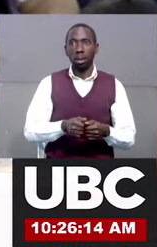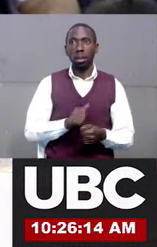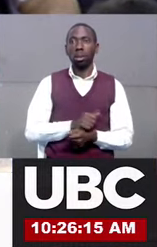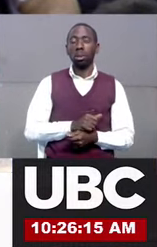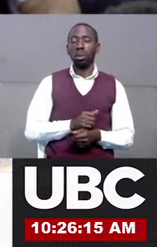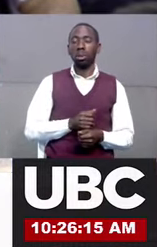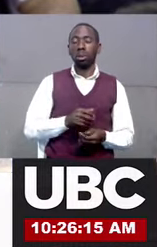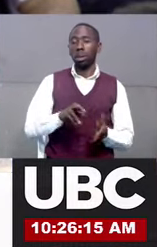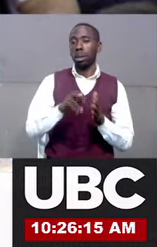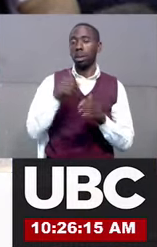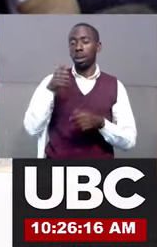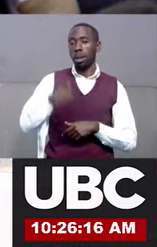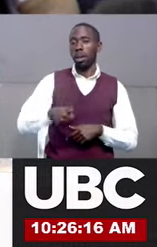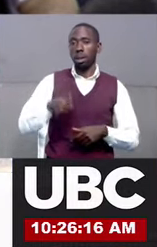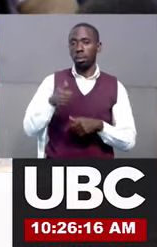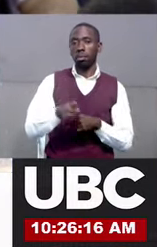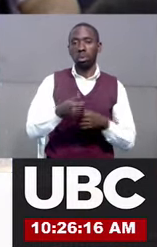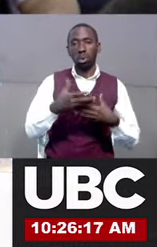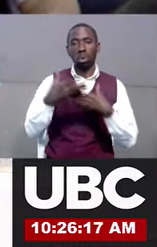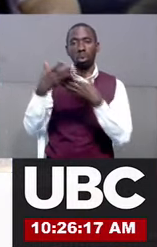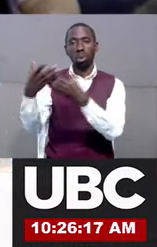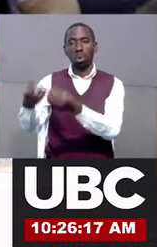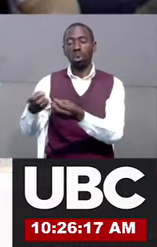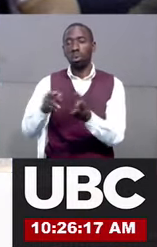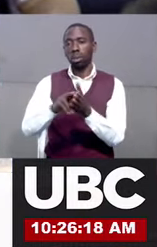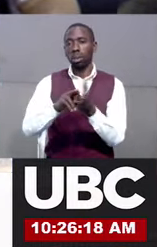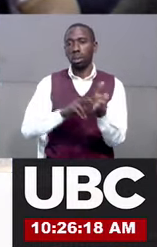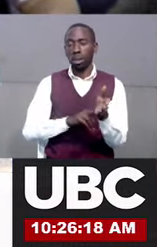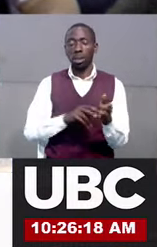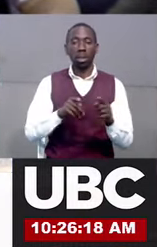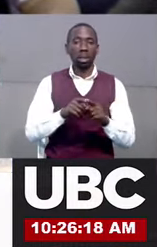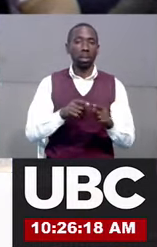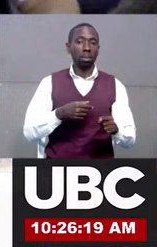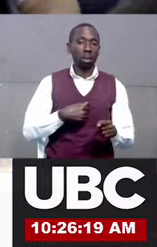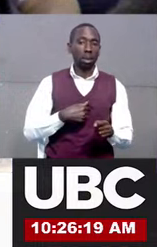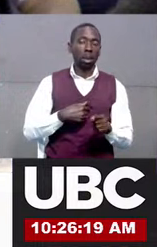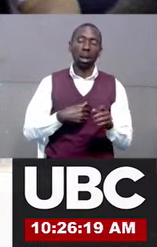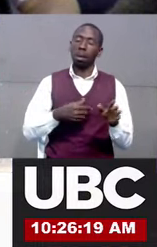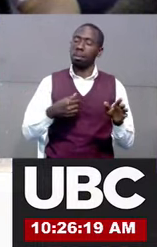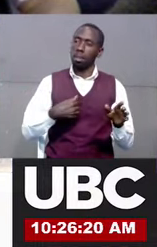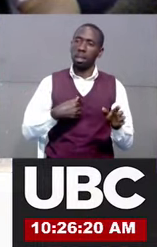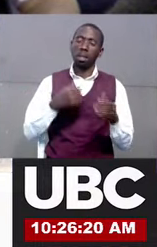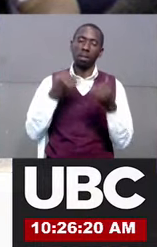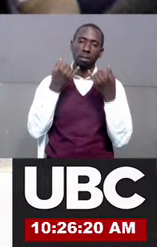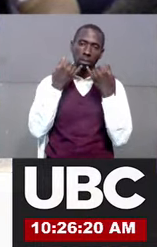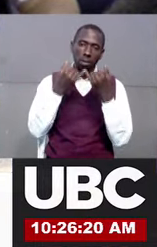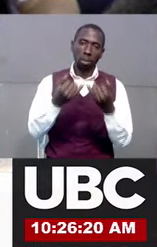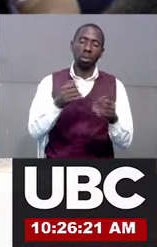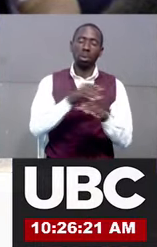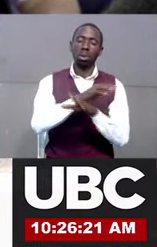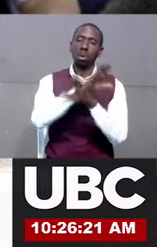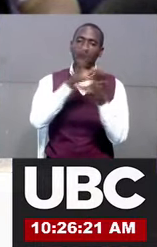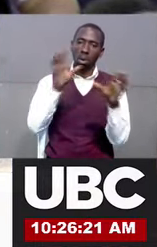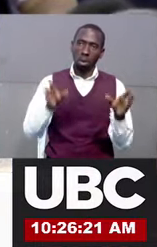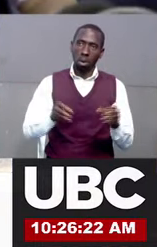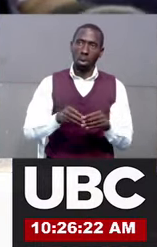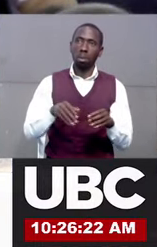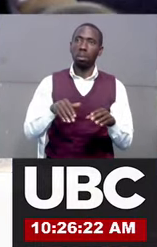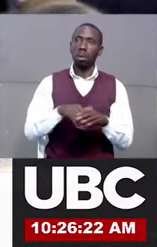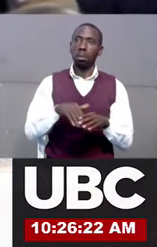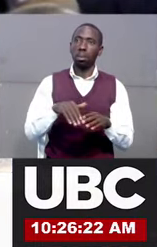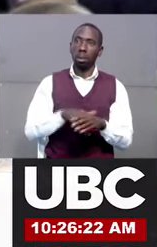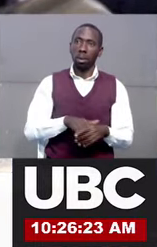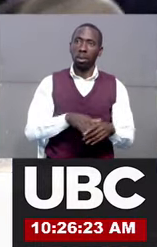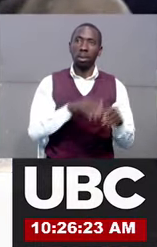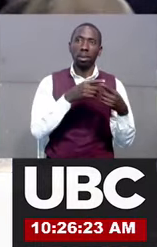handle their registration. I just want to also inform the House. I informed all members from